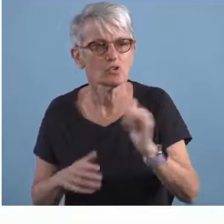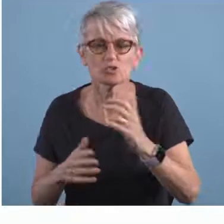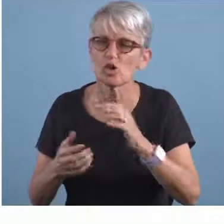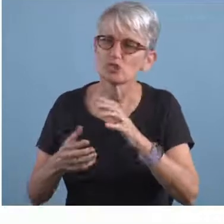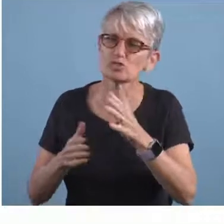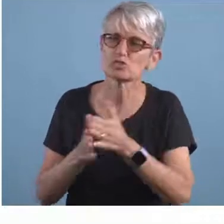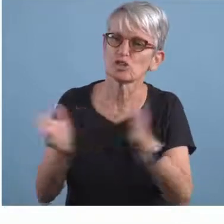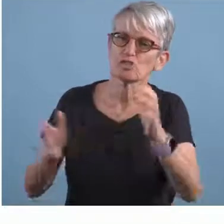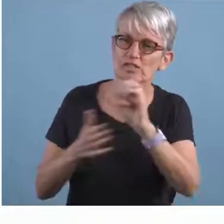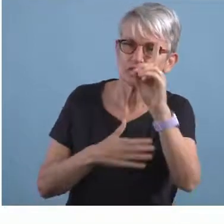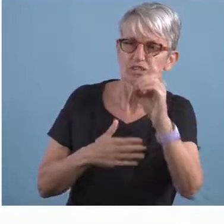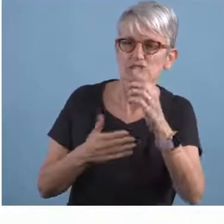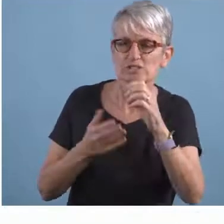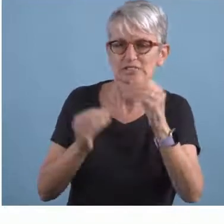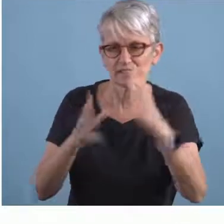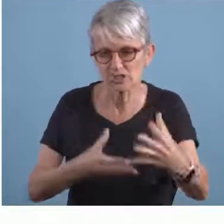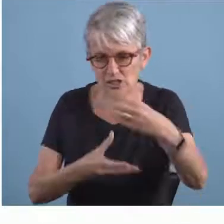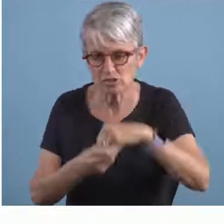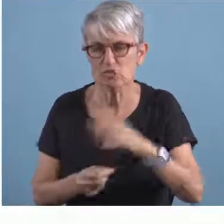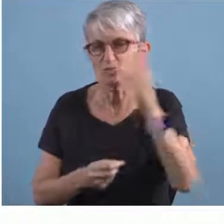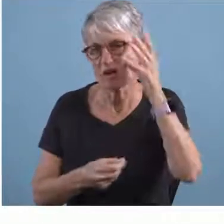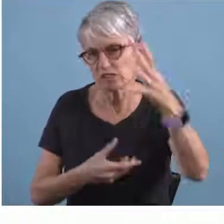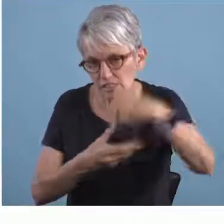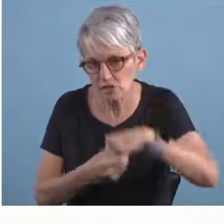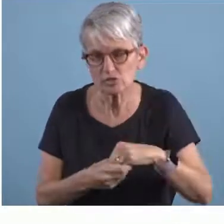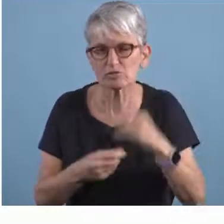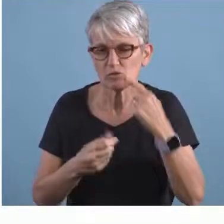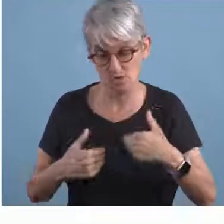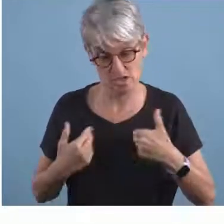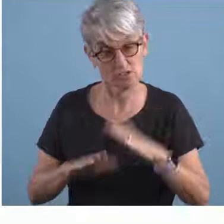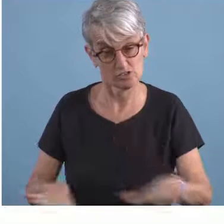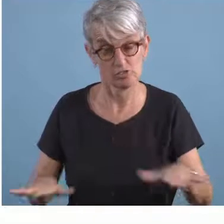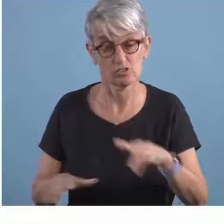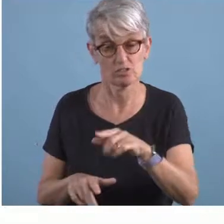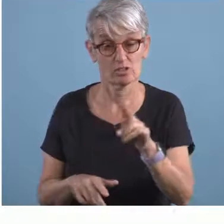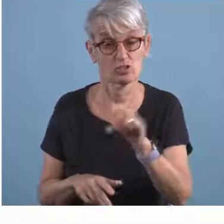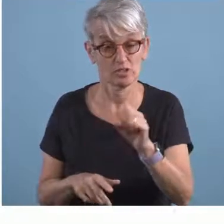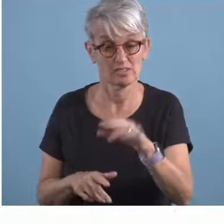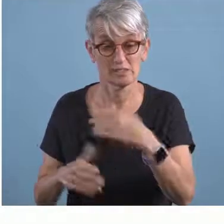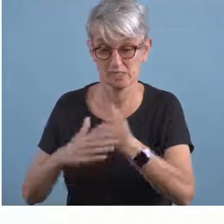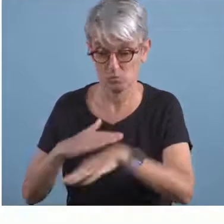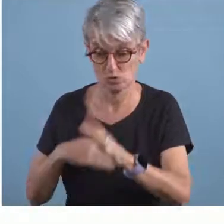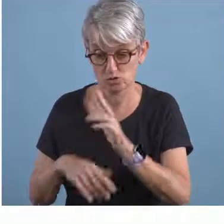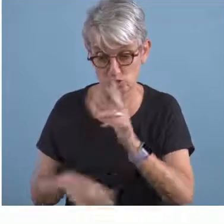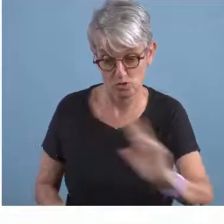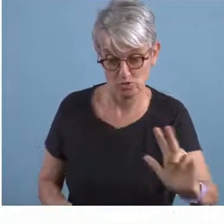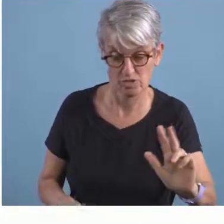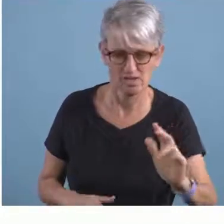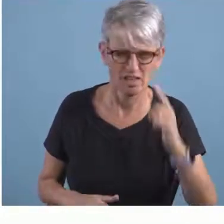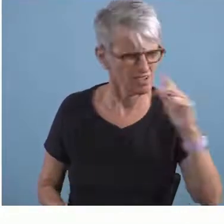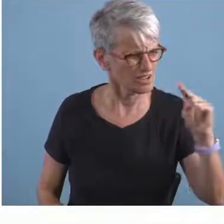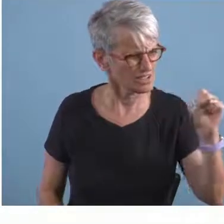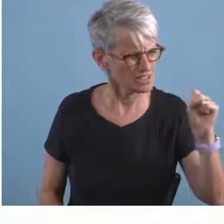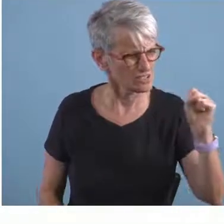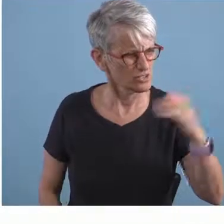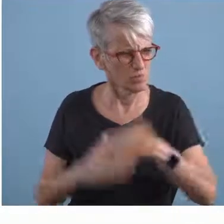teacher. Let's add in parents, especially for the young children. In the US, that's birth to three. I think in Nova Scotia, it's birth